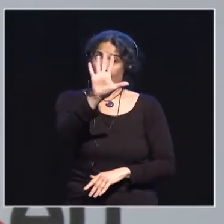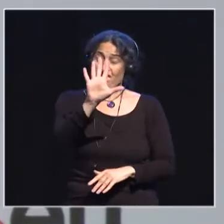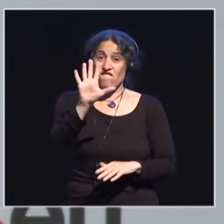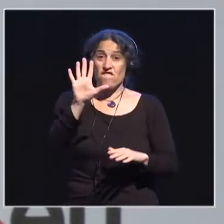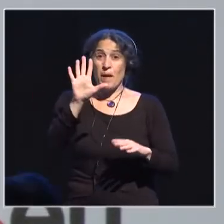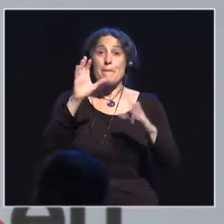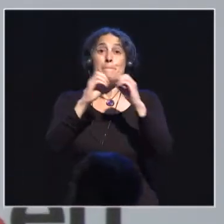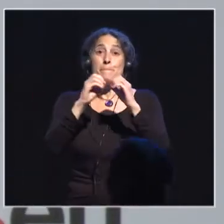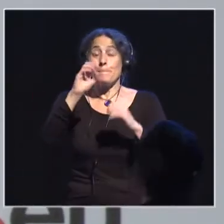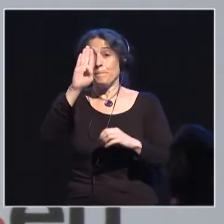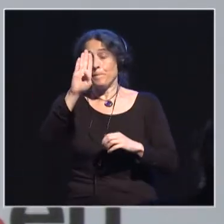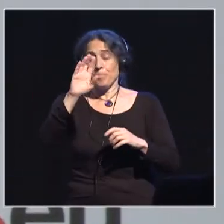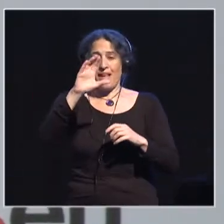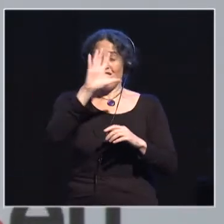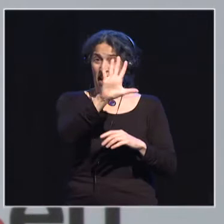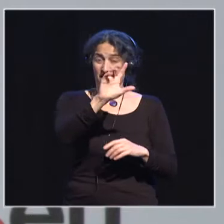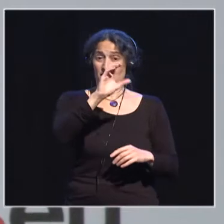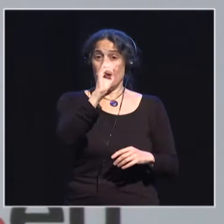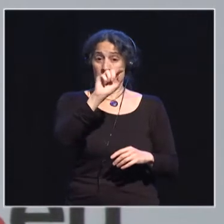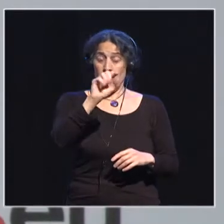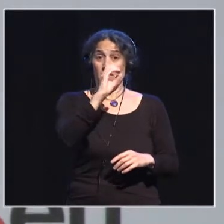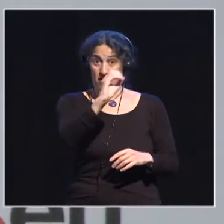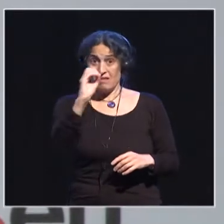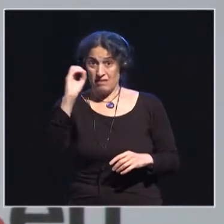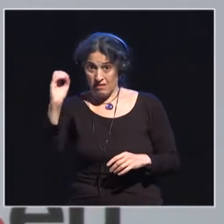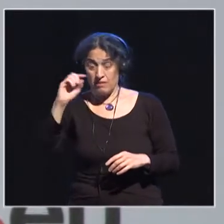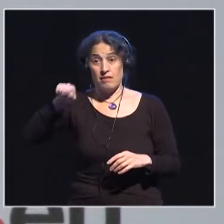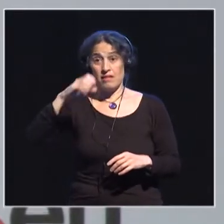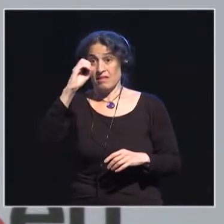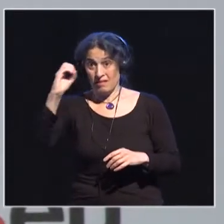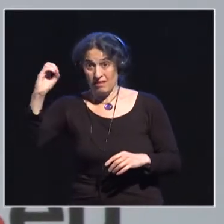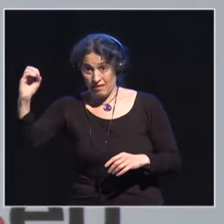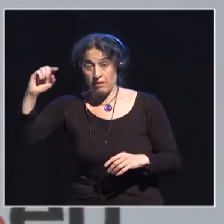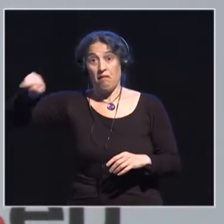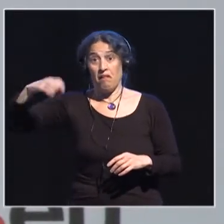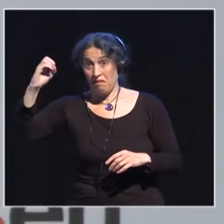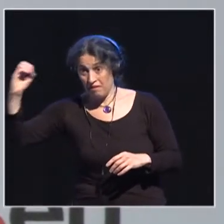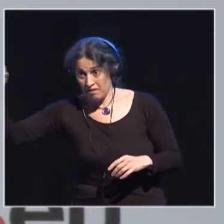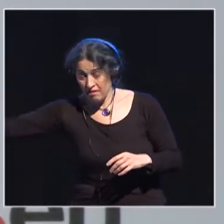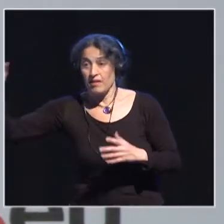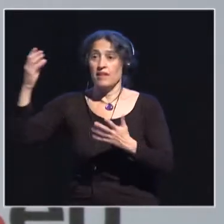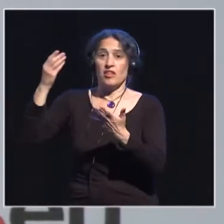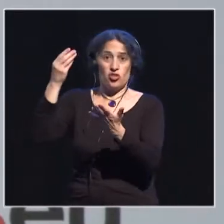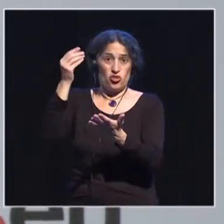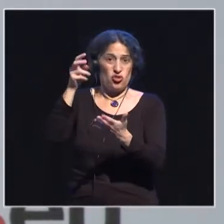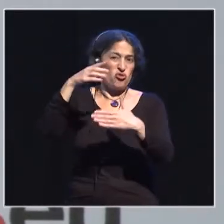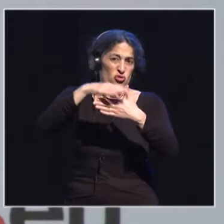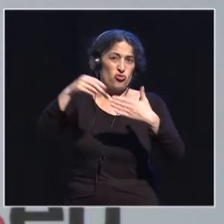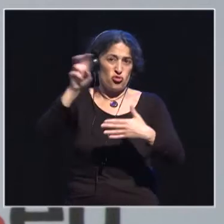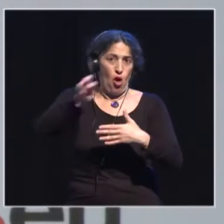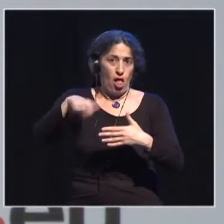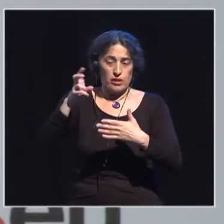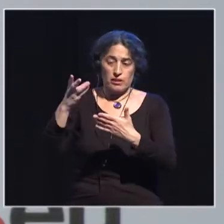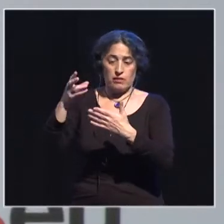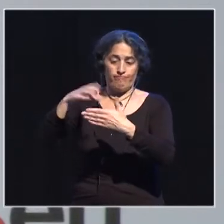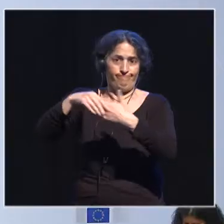of infrastructure that is exclusively out there to provide connectivity. And in fact, my colleague, Steve